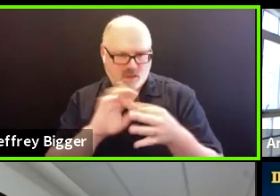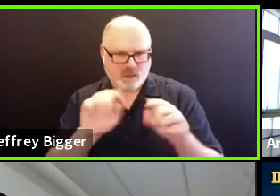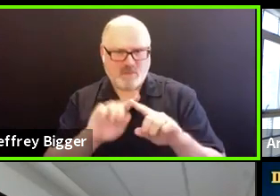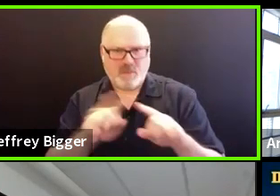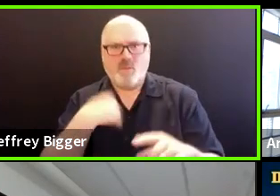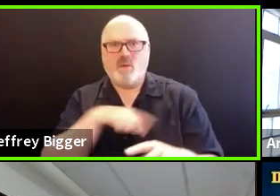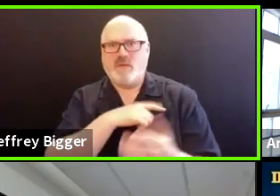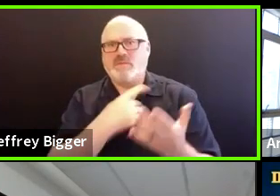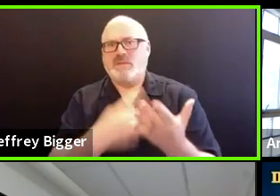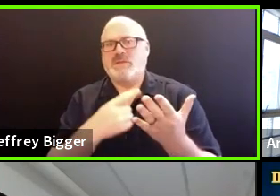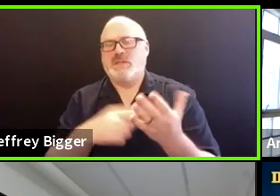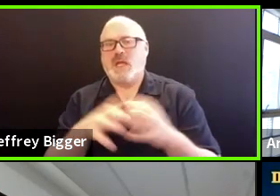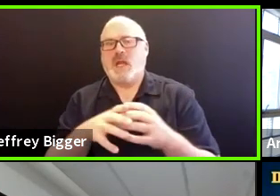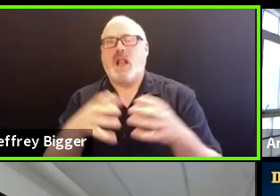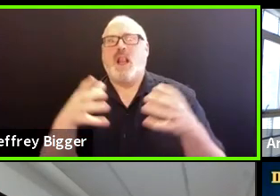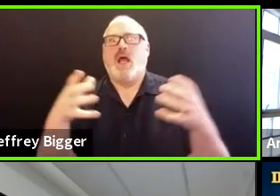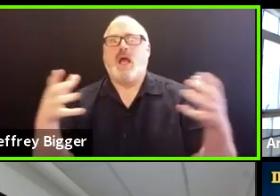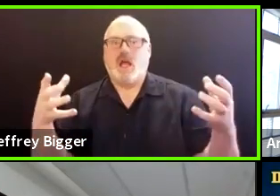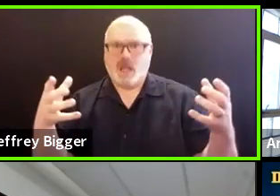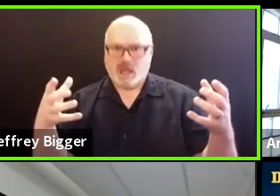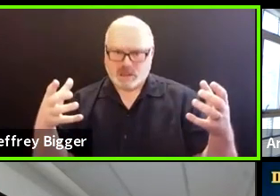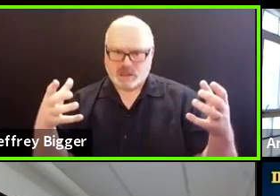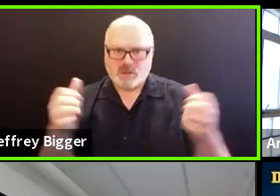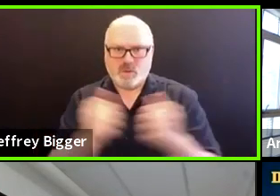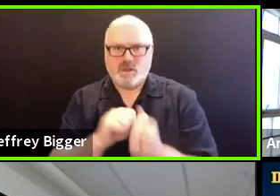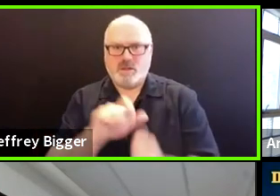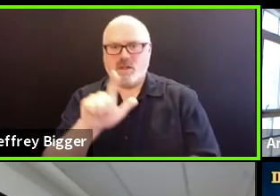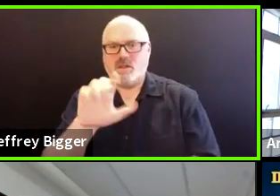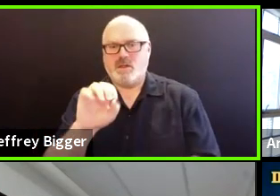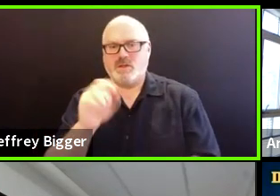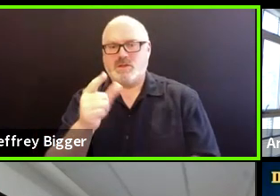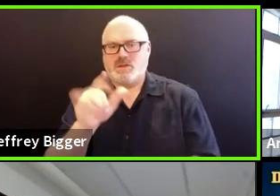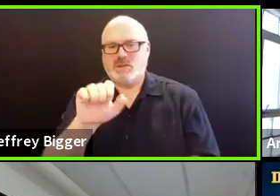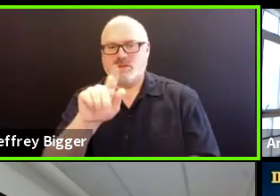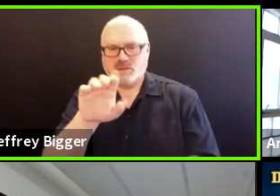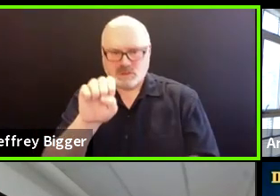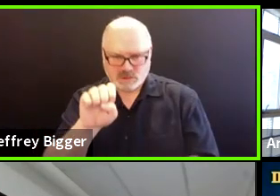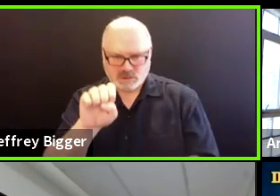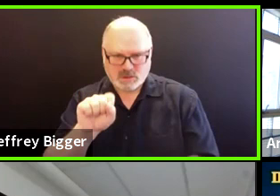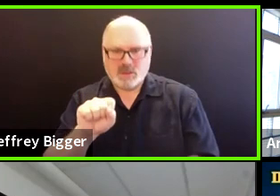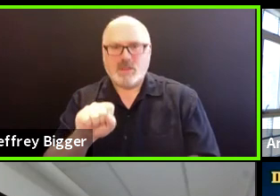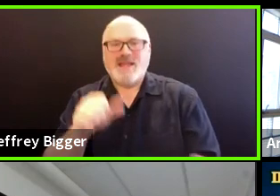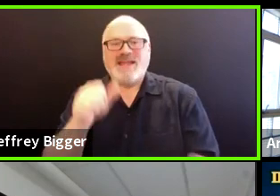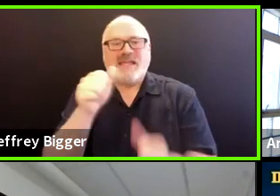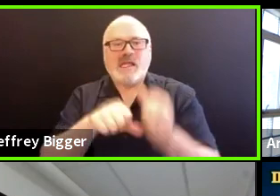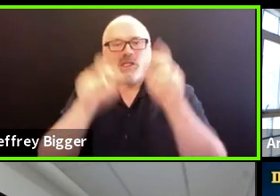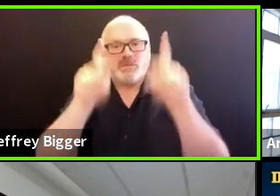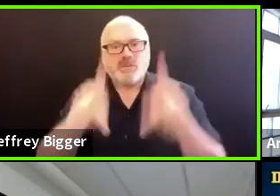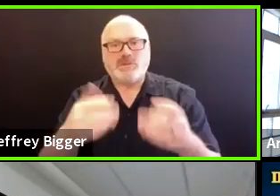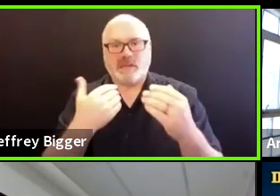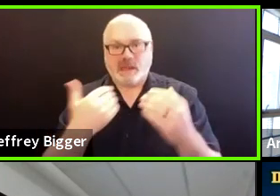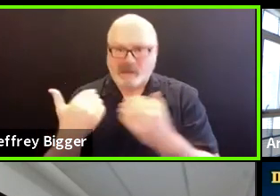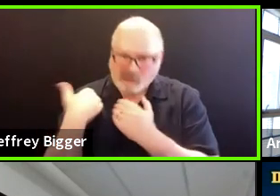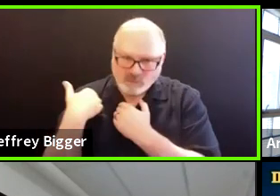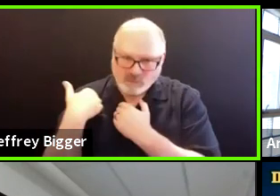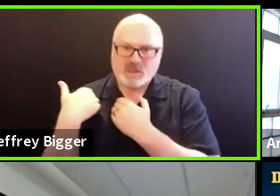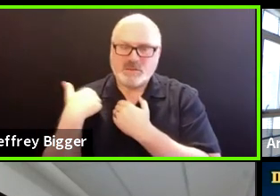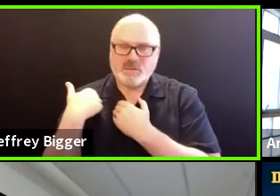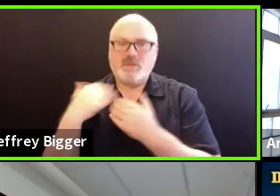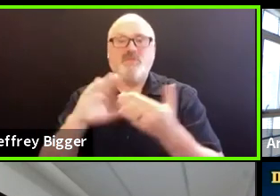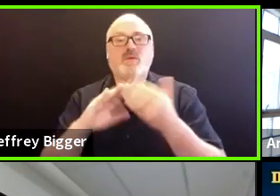lot about in the logistics group about everybody having responsibility for the